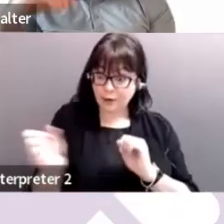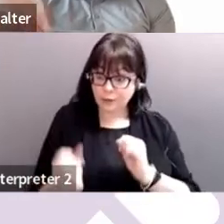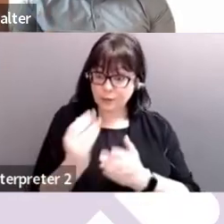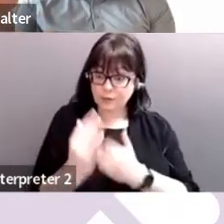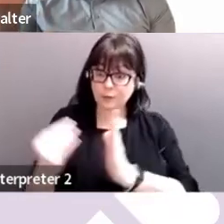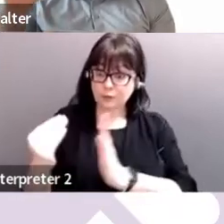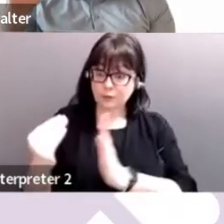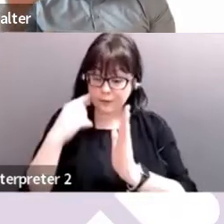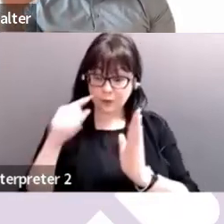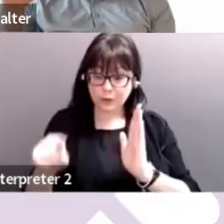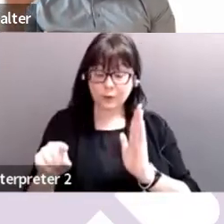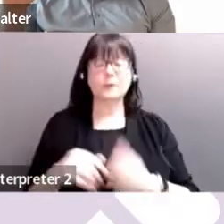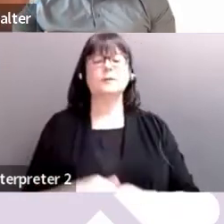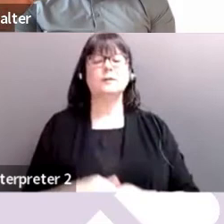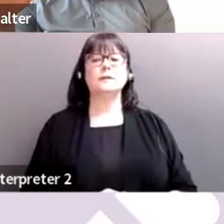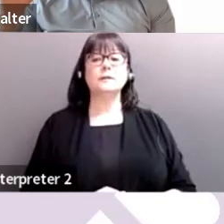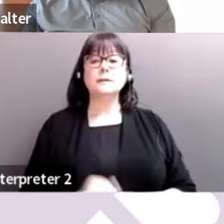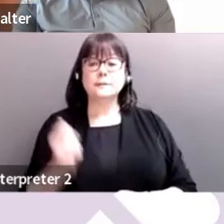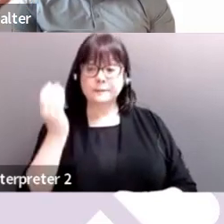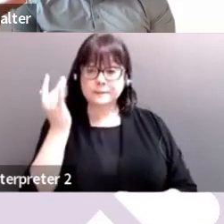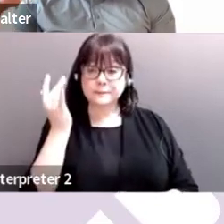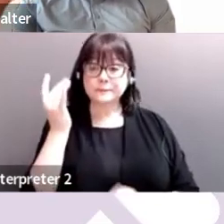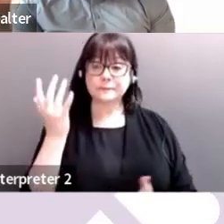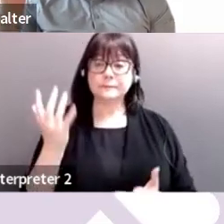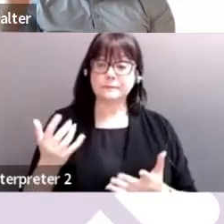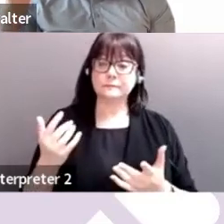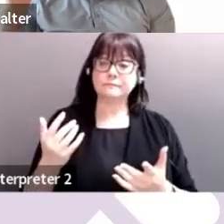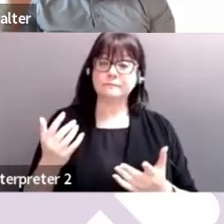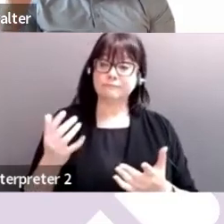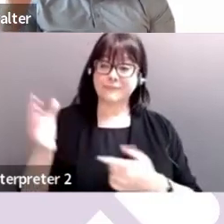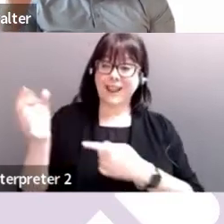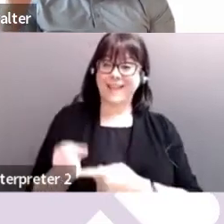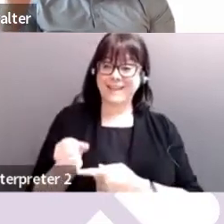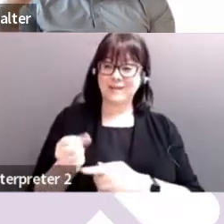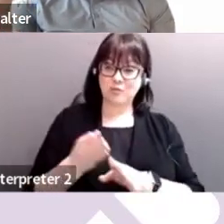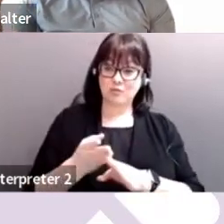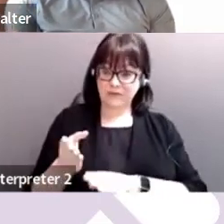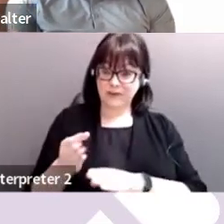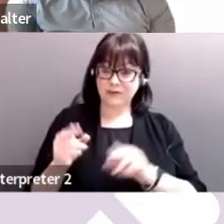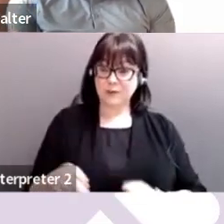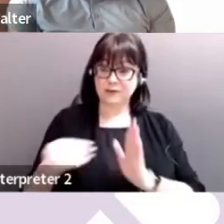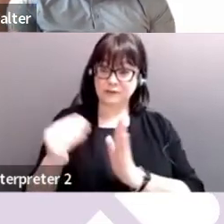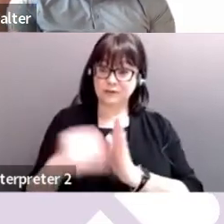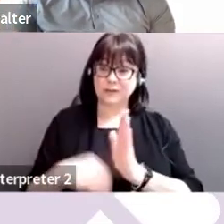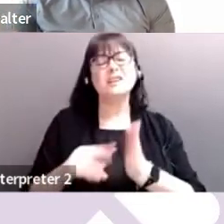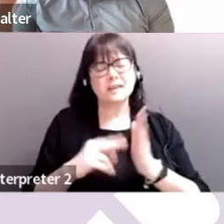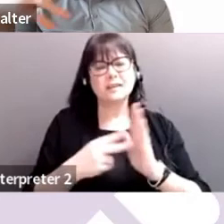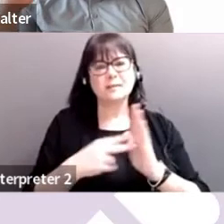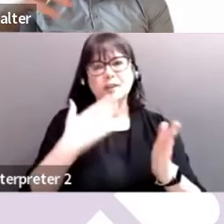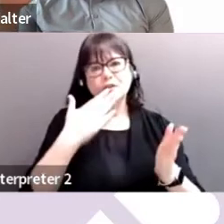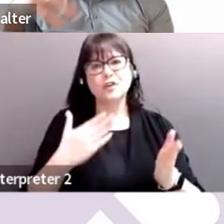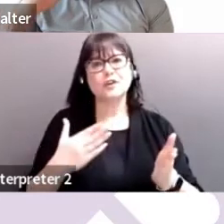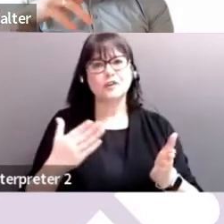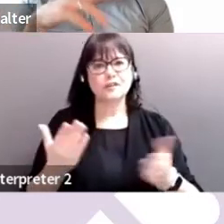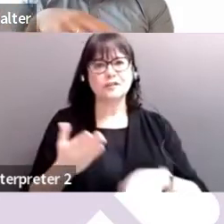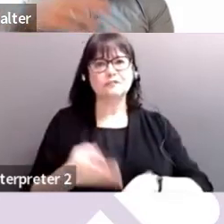they're going to be able to, write the application in a certain way that is going to improve your chances of success. And that's kind of